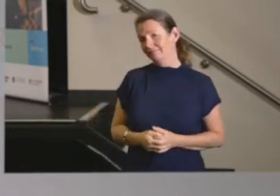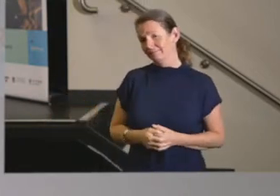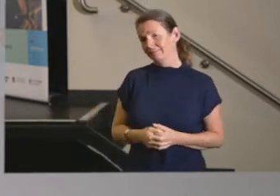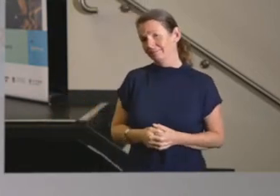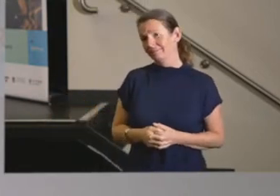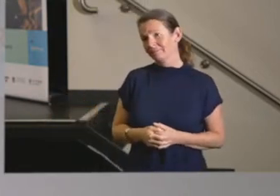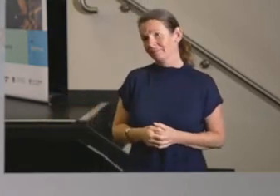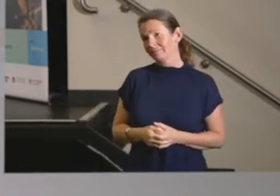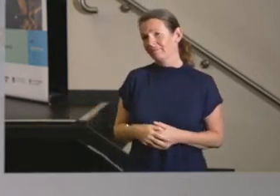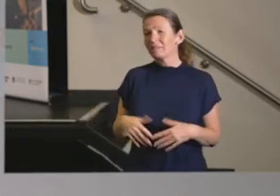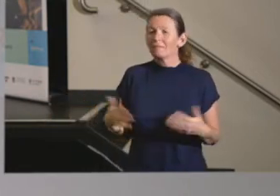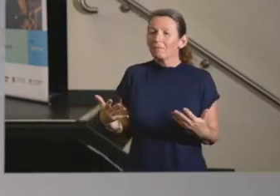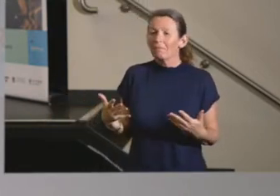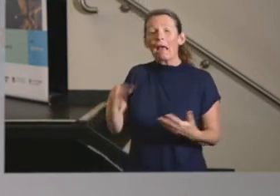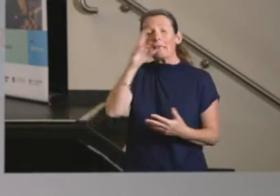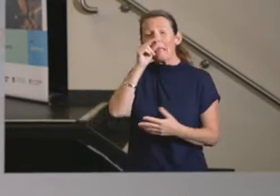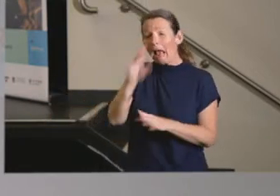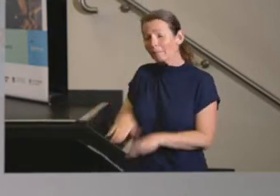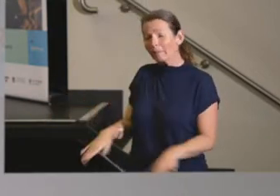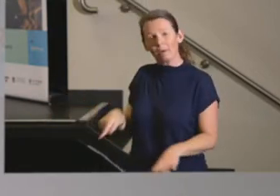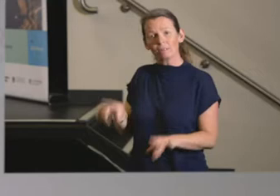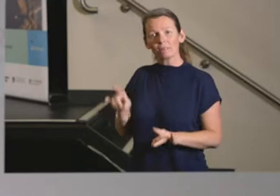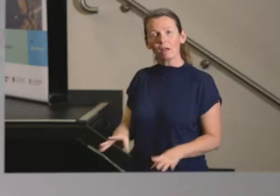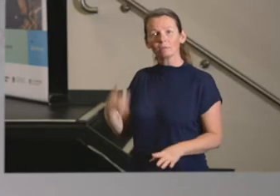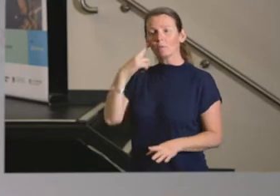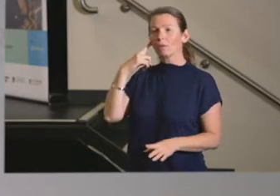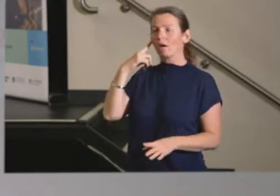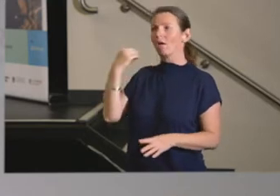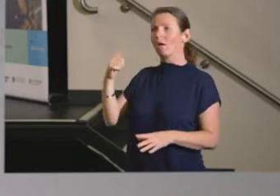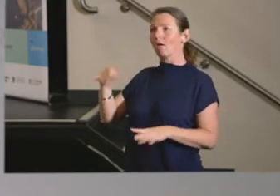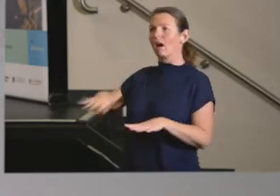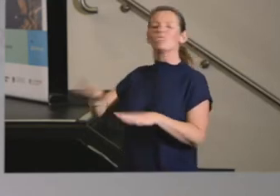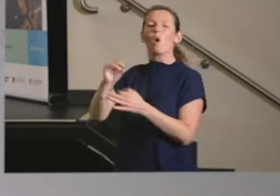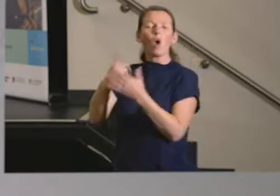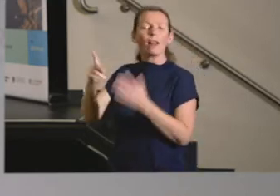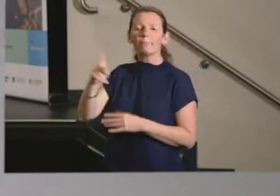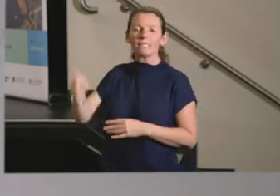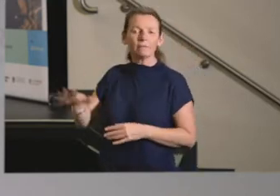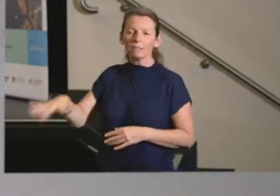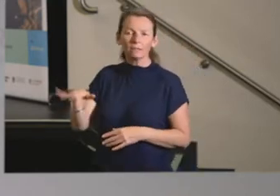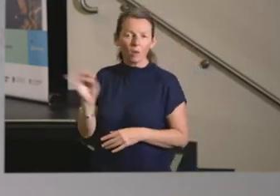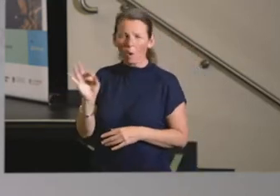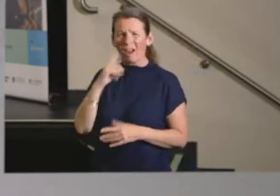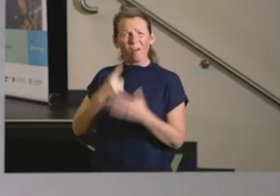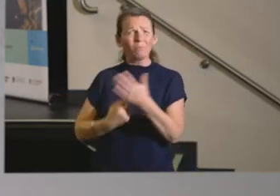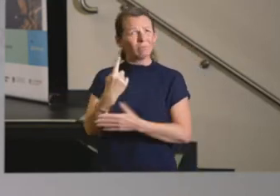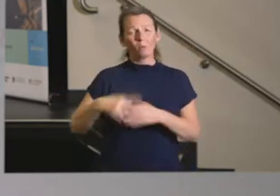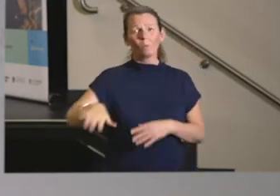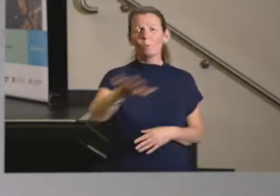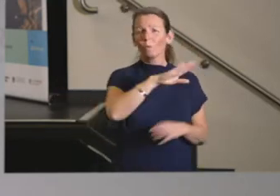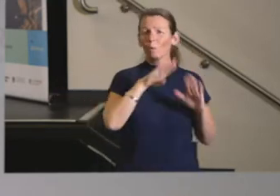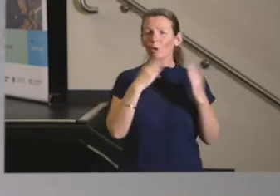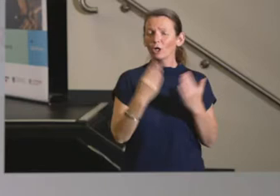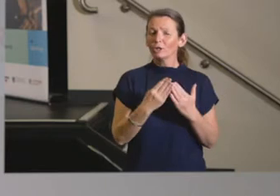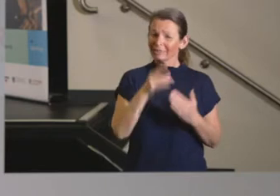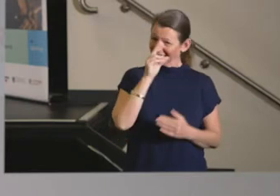And so a lot of the young people now are starting to think about that, and I don't think it's just in the Pacific or in Papua New Guinea, everywhere around the world, they're starting to